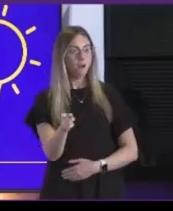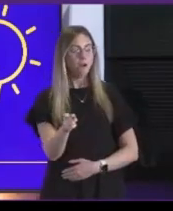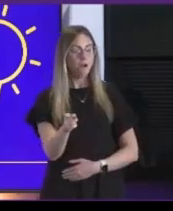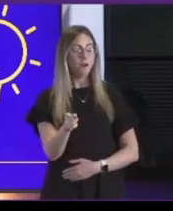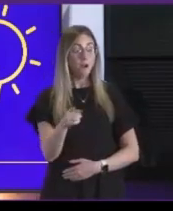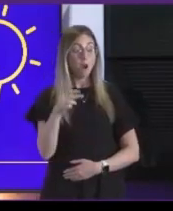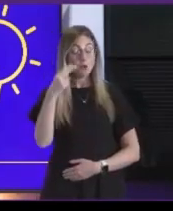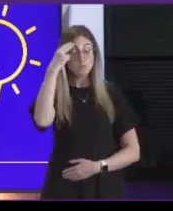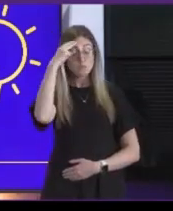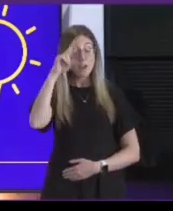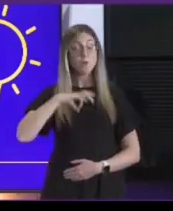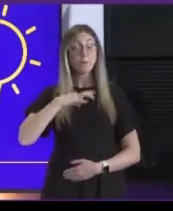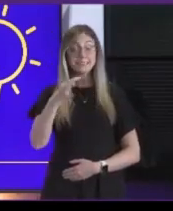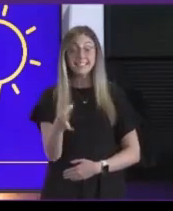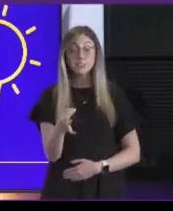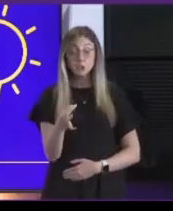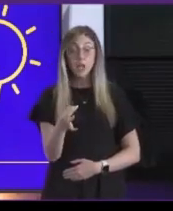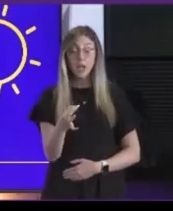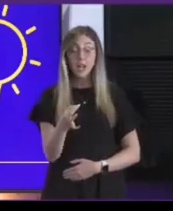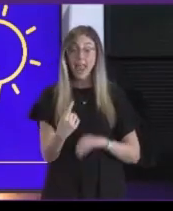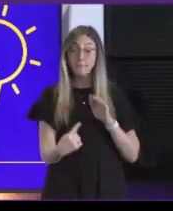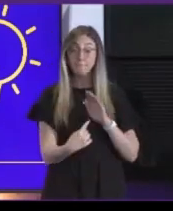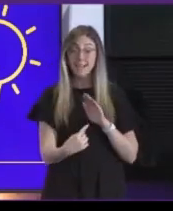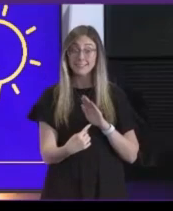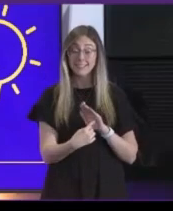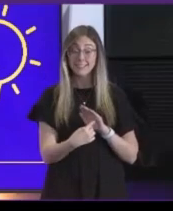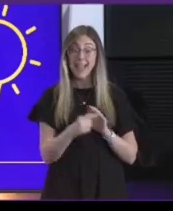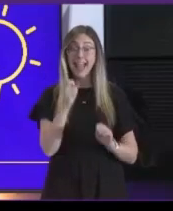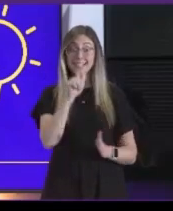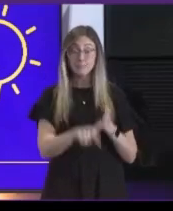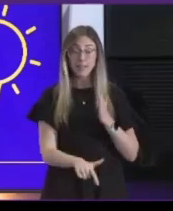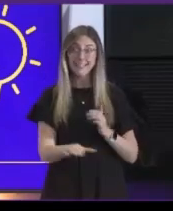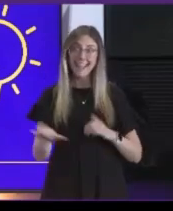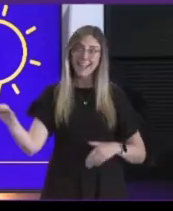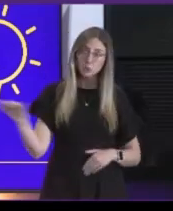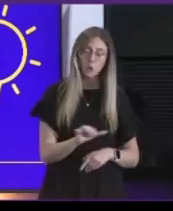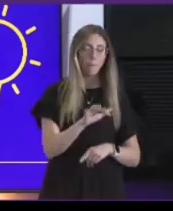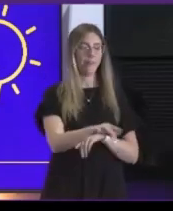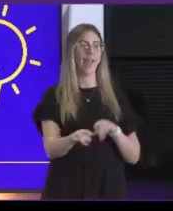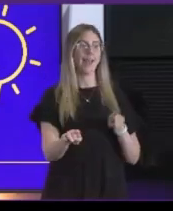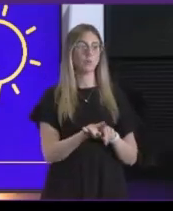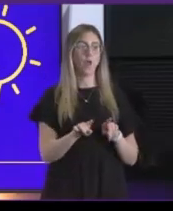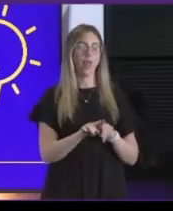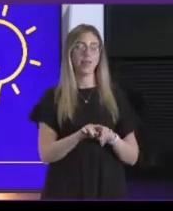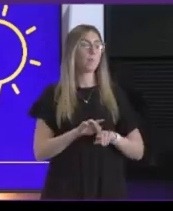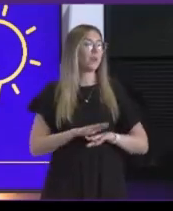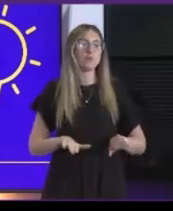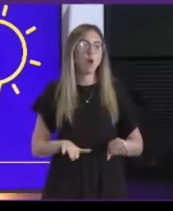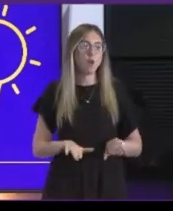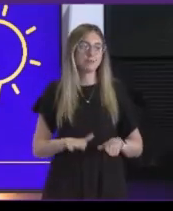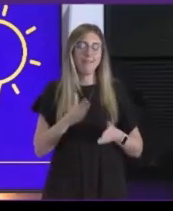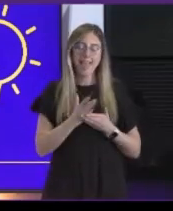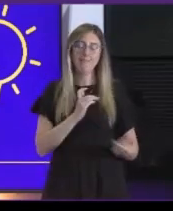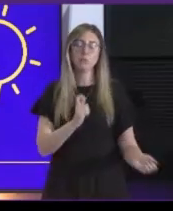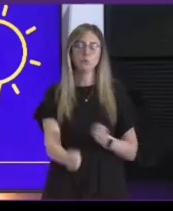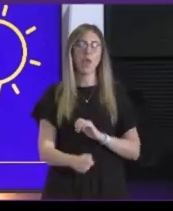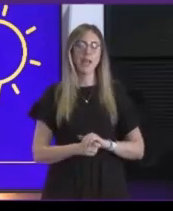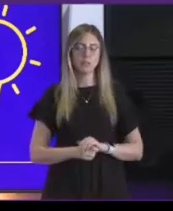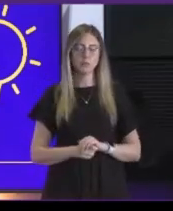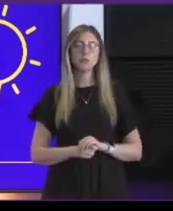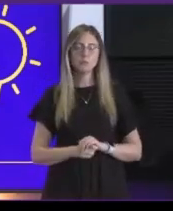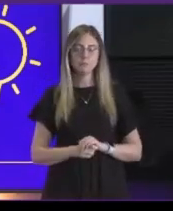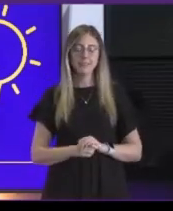representation still matters, and people with disabilities are still largely not represented, and that needs to change. It's hard to change the